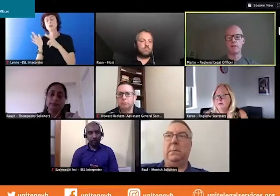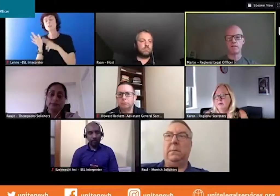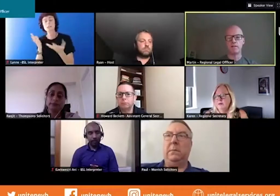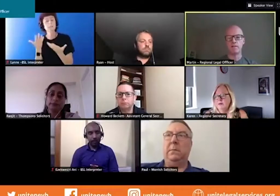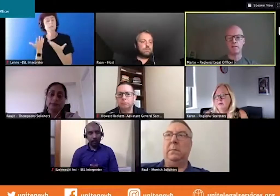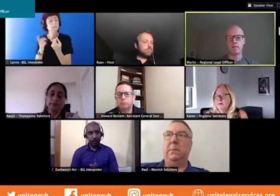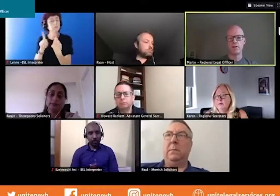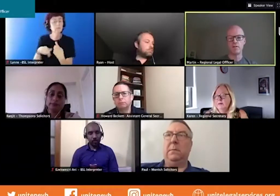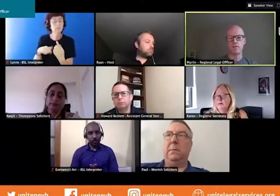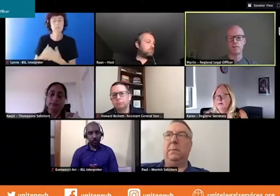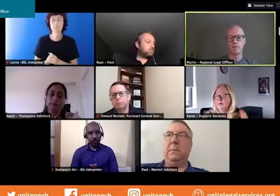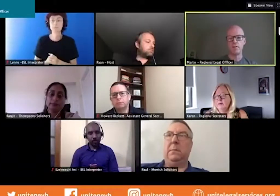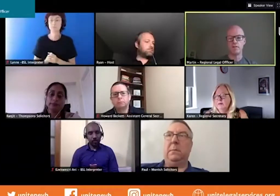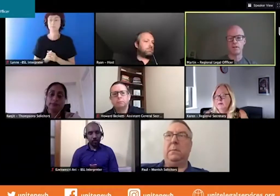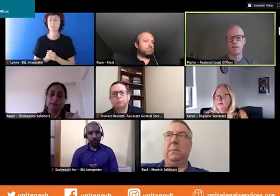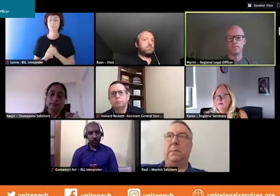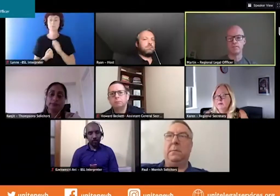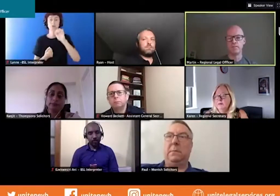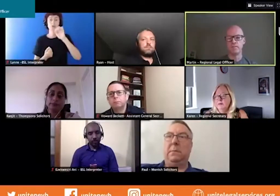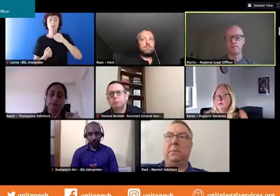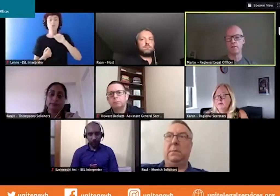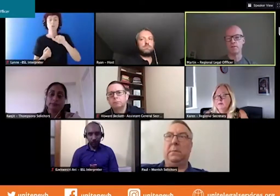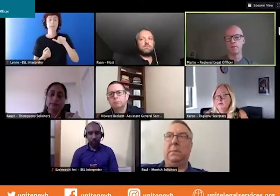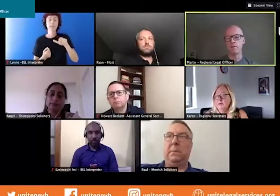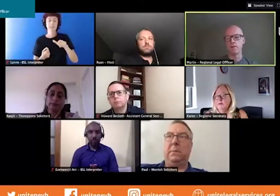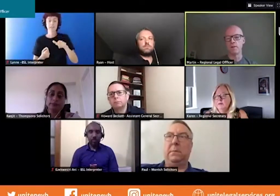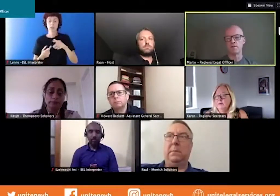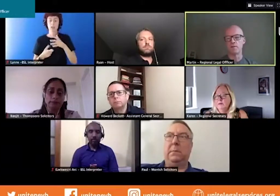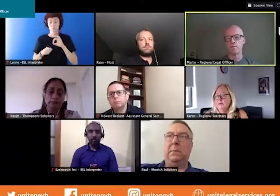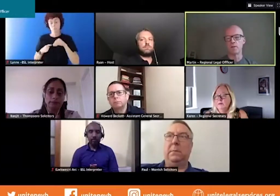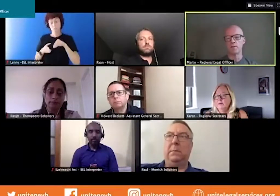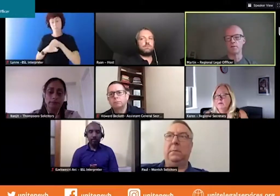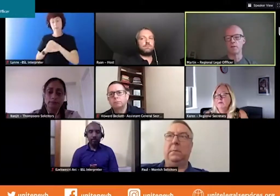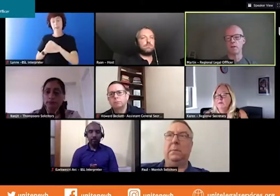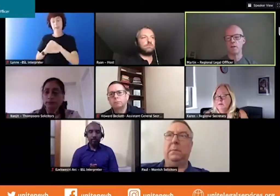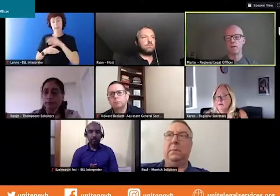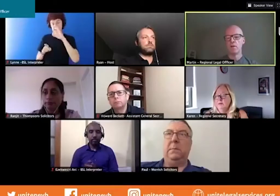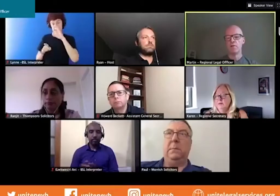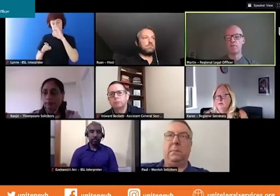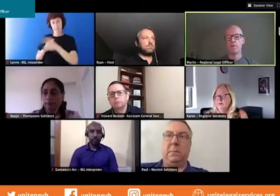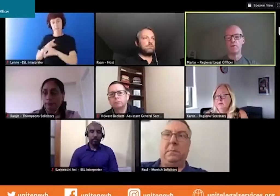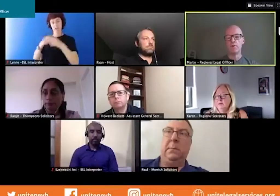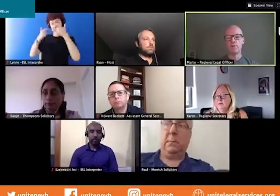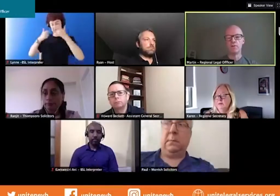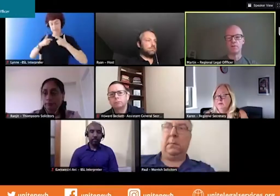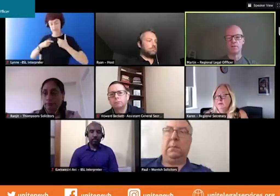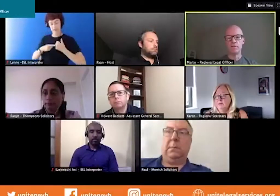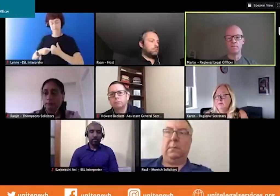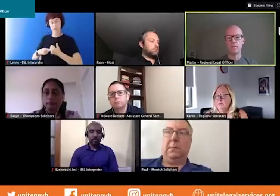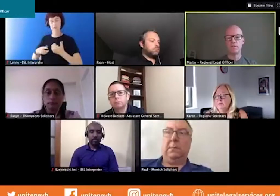that the cost of the specialist legal advice is covered by the union. Generally what we